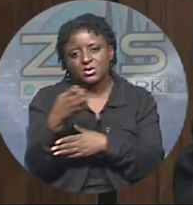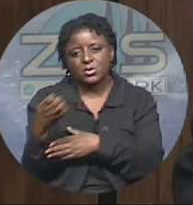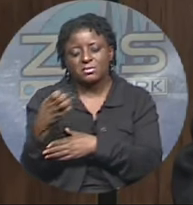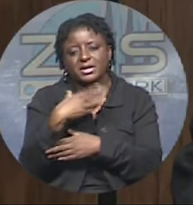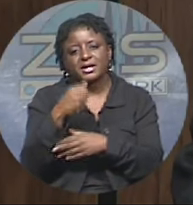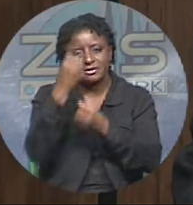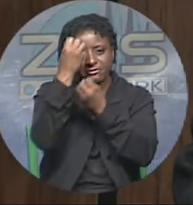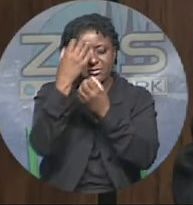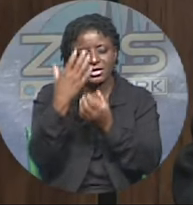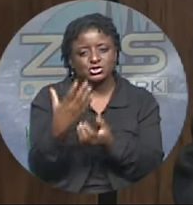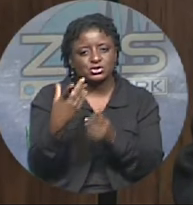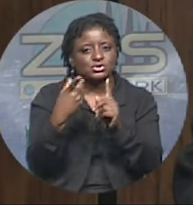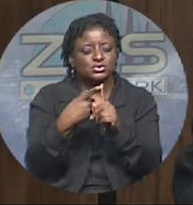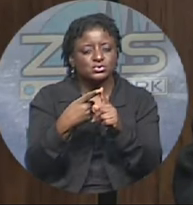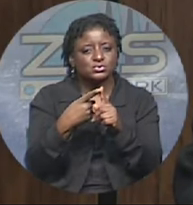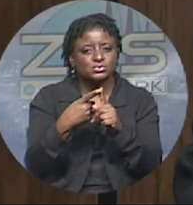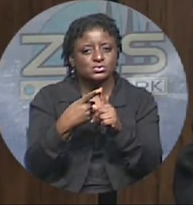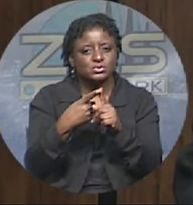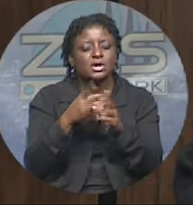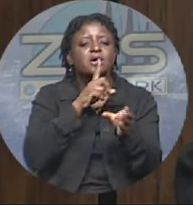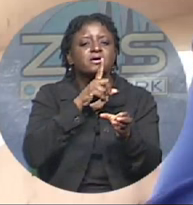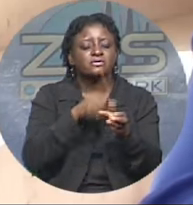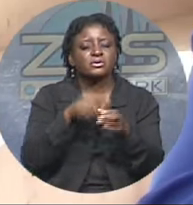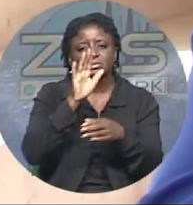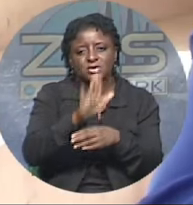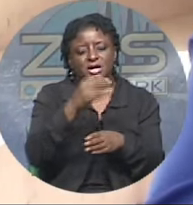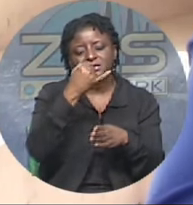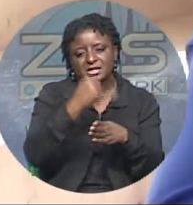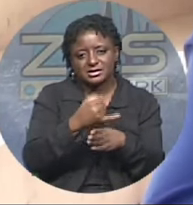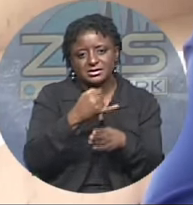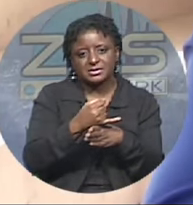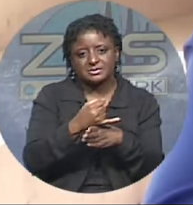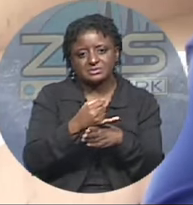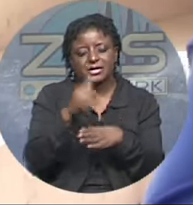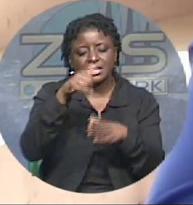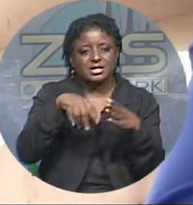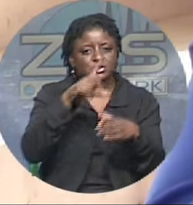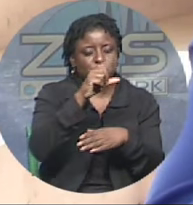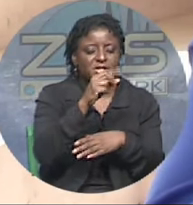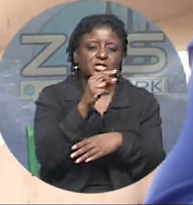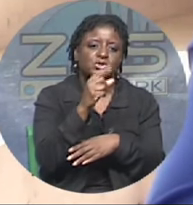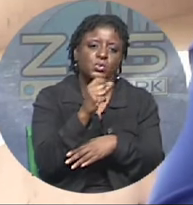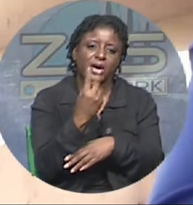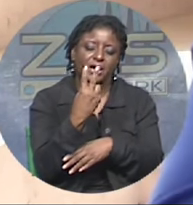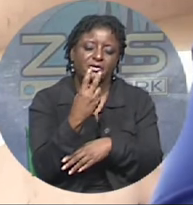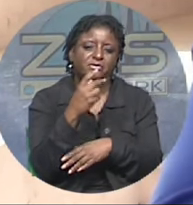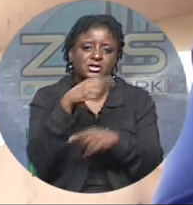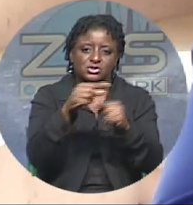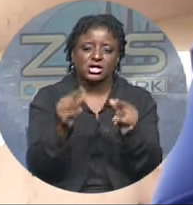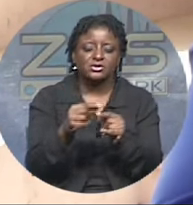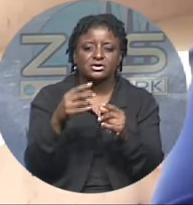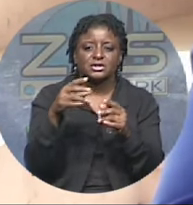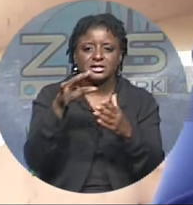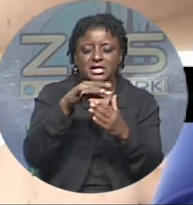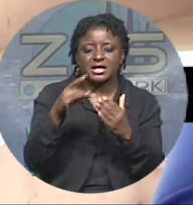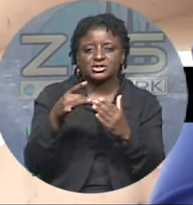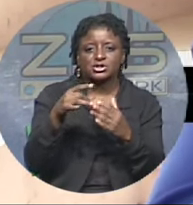and information to verify your identity. In the 2012 general election, some